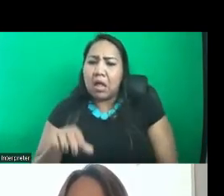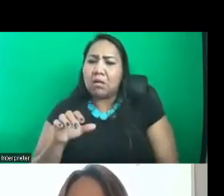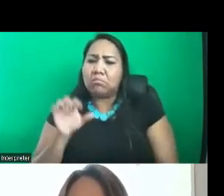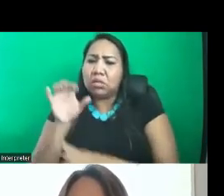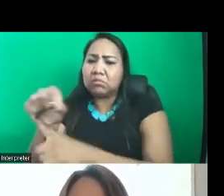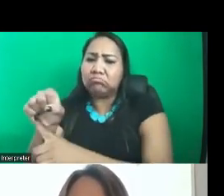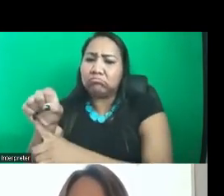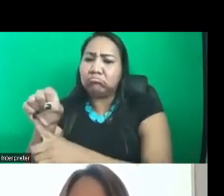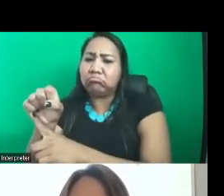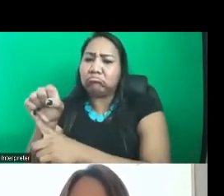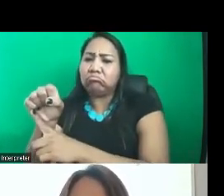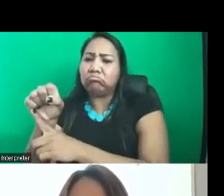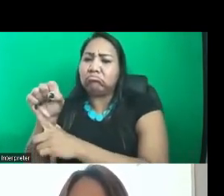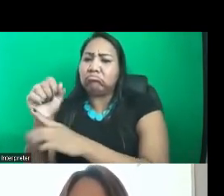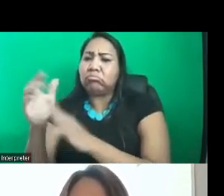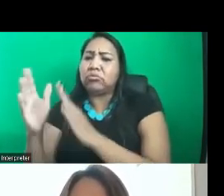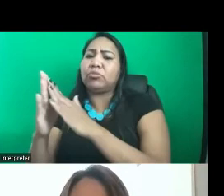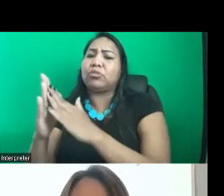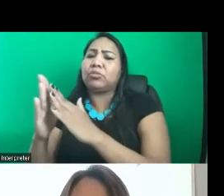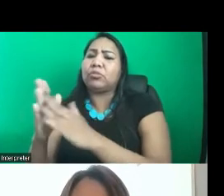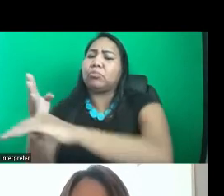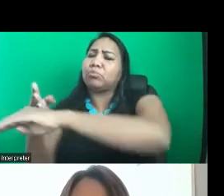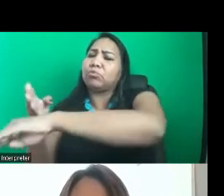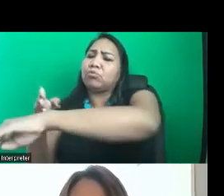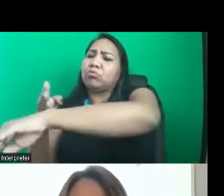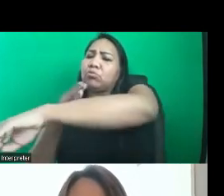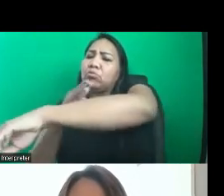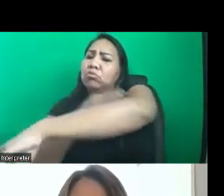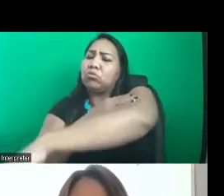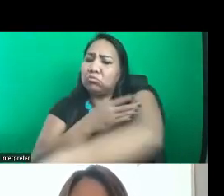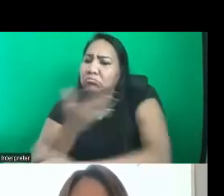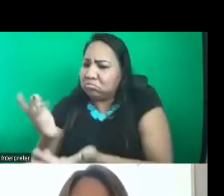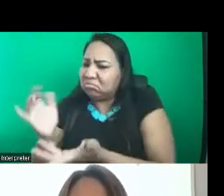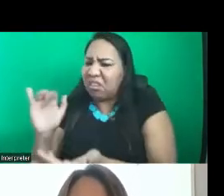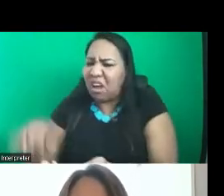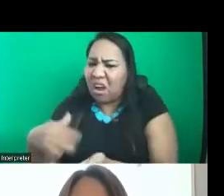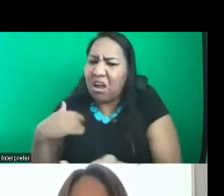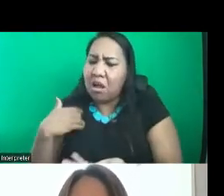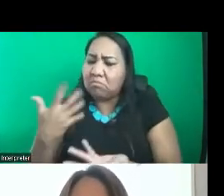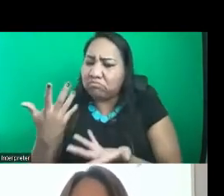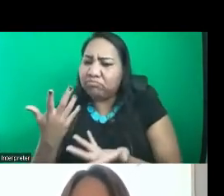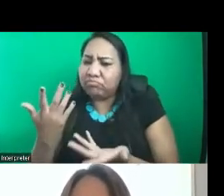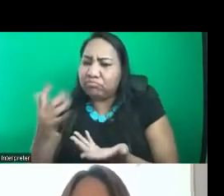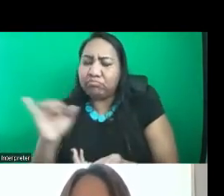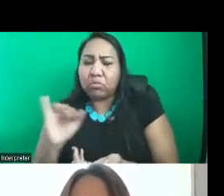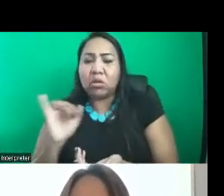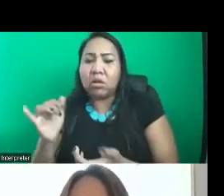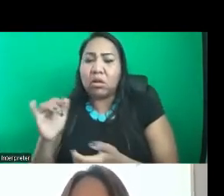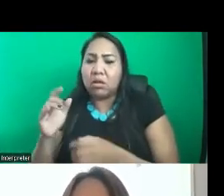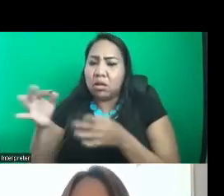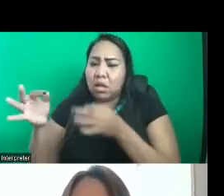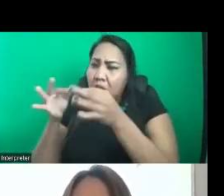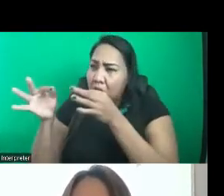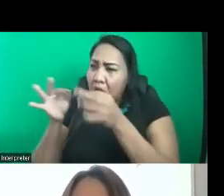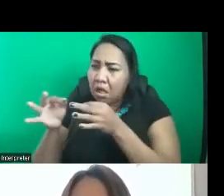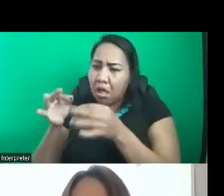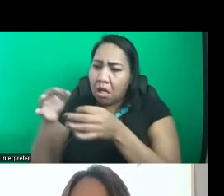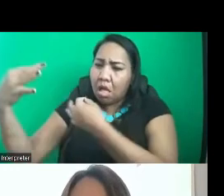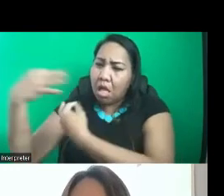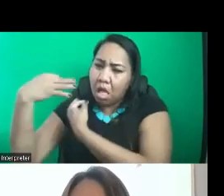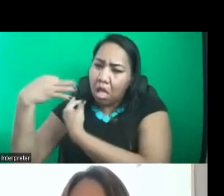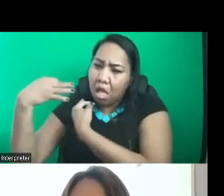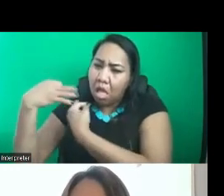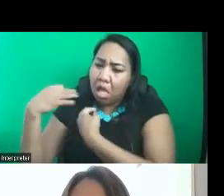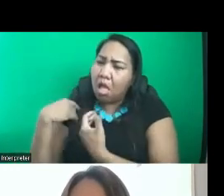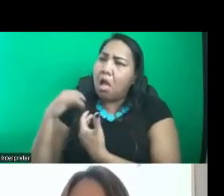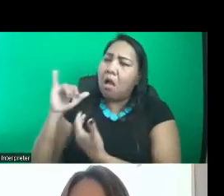our communities better, and also having our native food potlucks